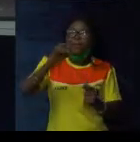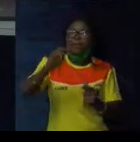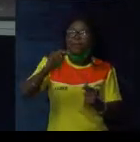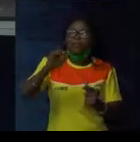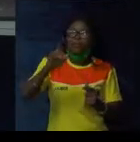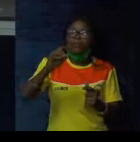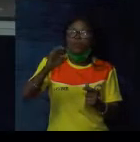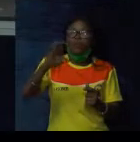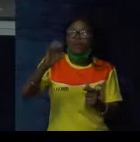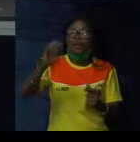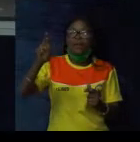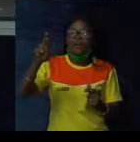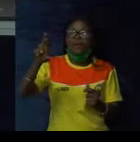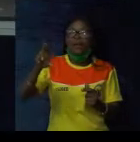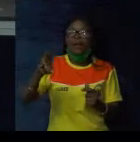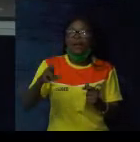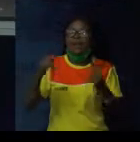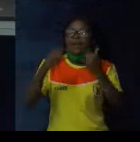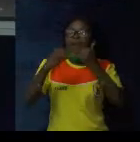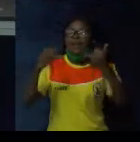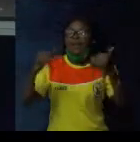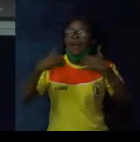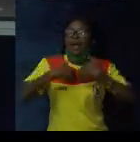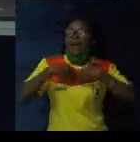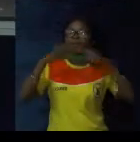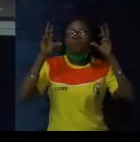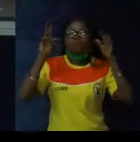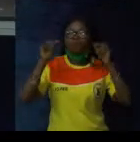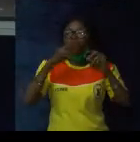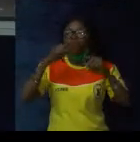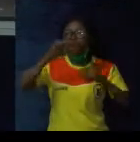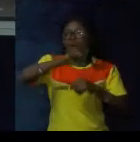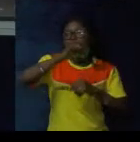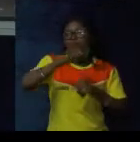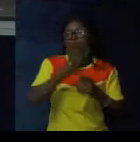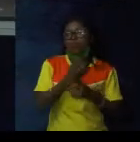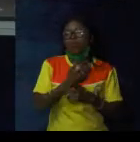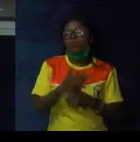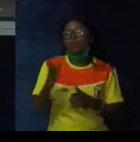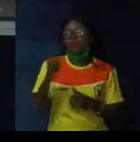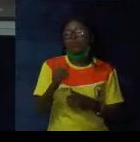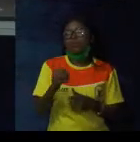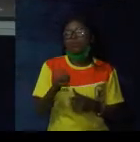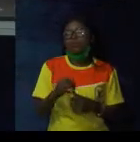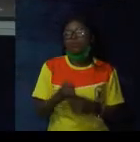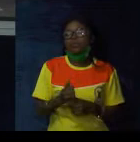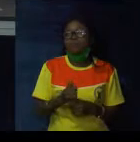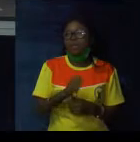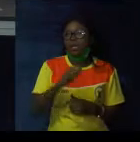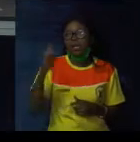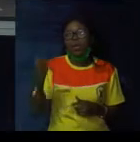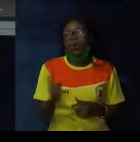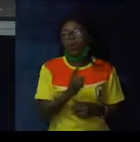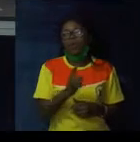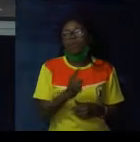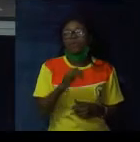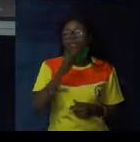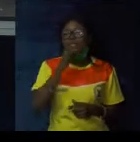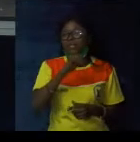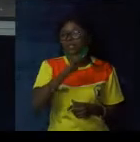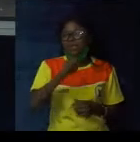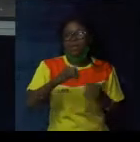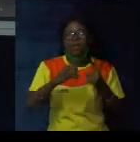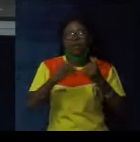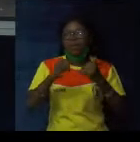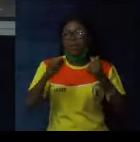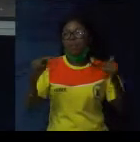correct. Perpendicular lines have angles between them. In fact, the angle is 90 degrees, so the second statement is not correct. A curve is a line,